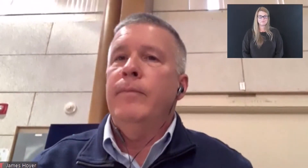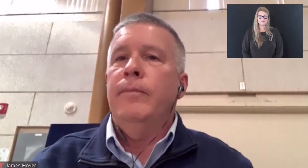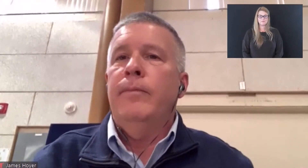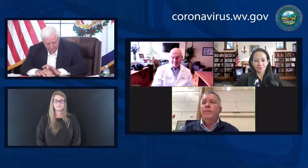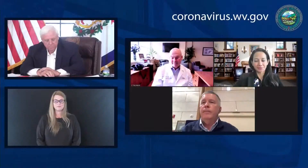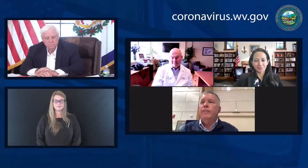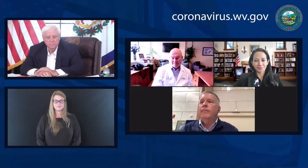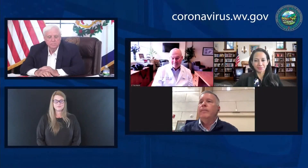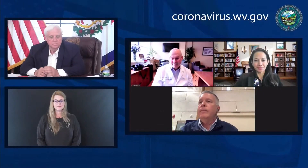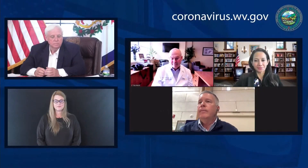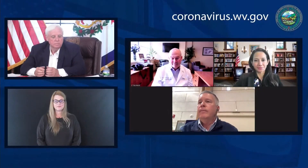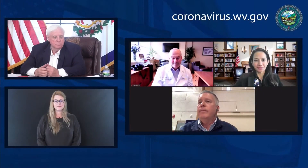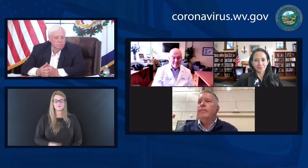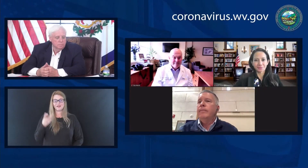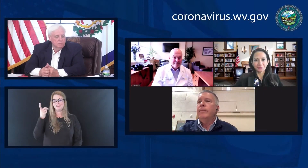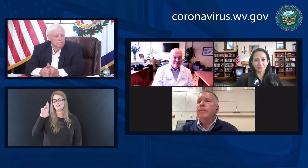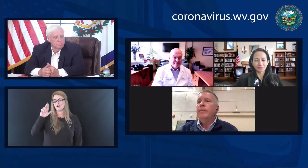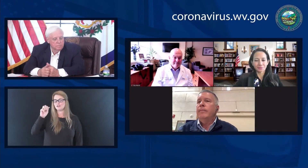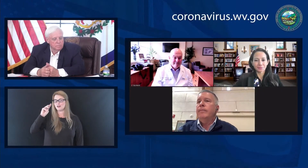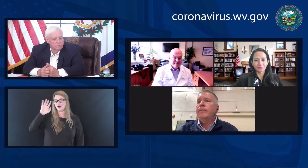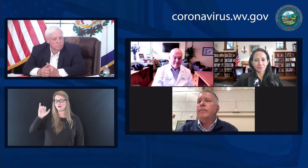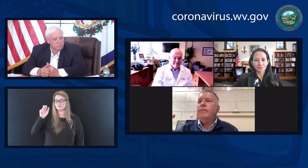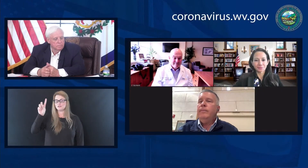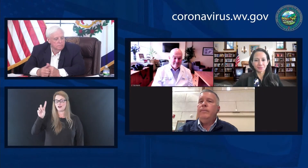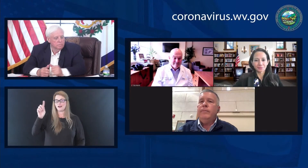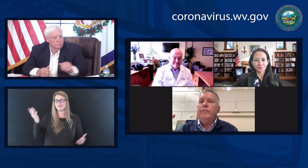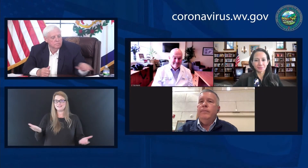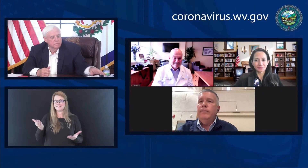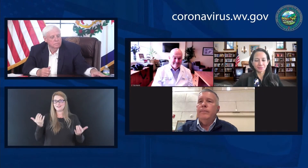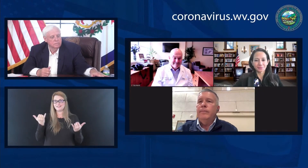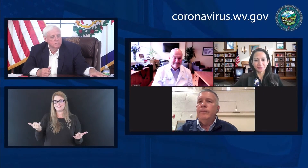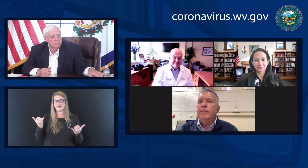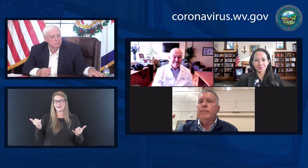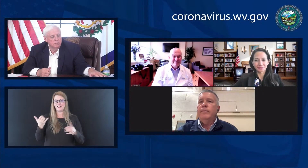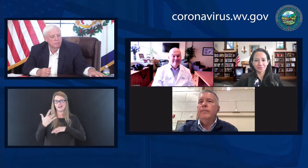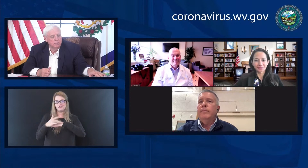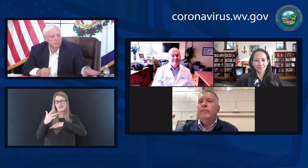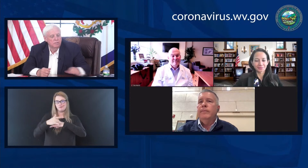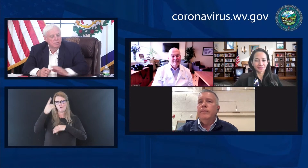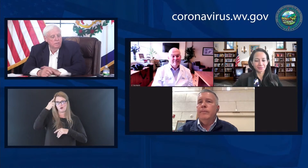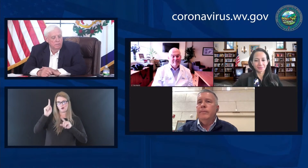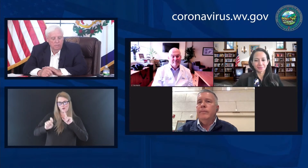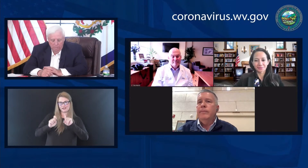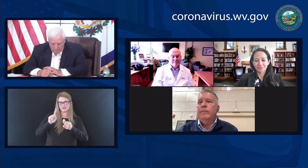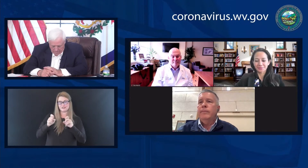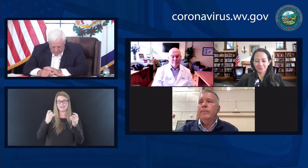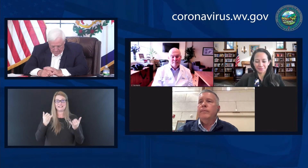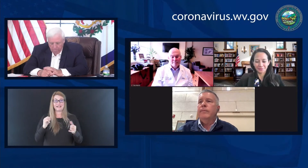Thank you, sir. Dr. Inamjad, our State Health Officer, is also joining us today and is available for questions. We'll now go to